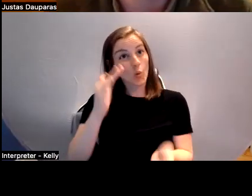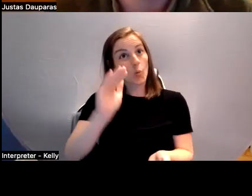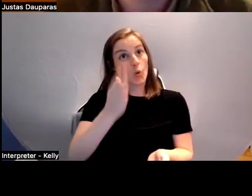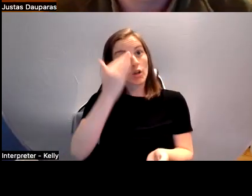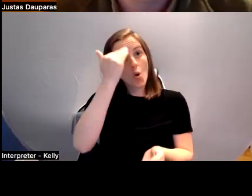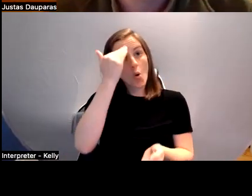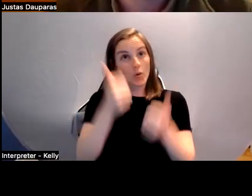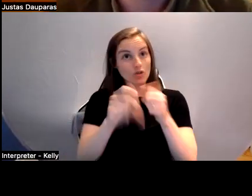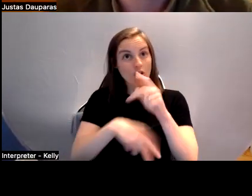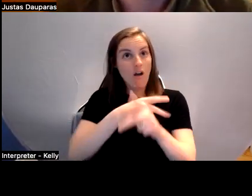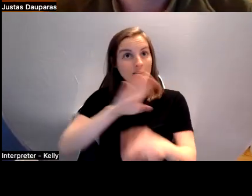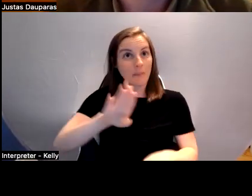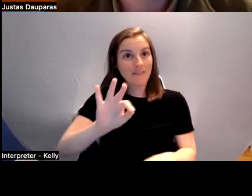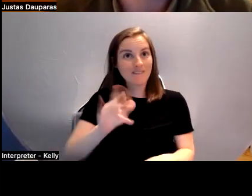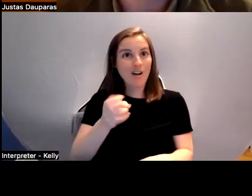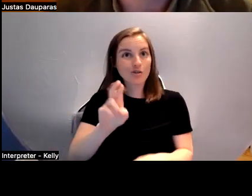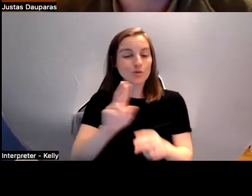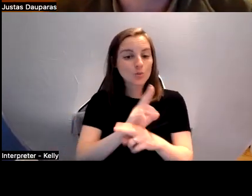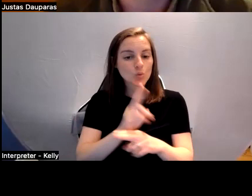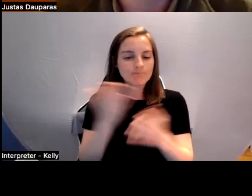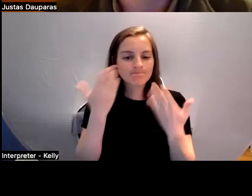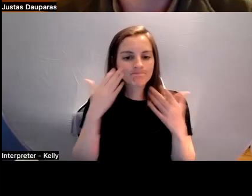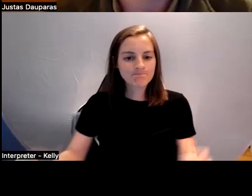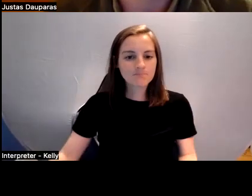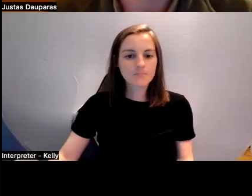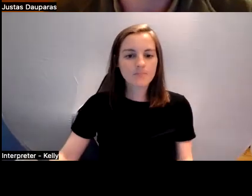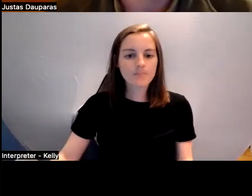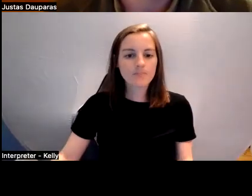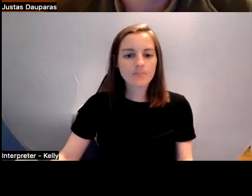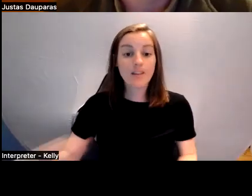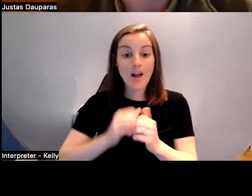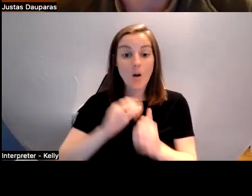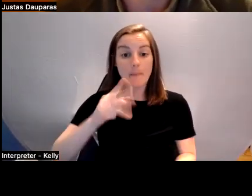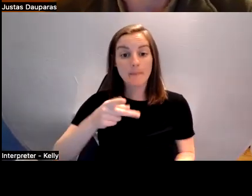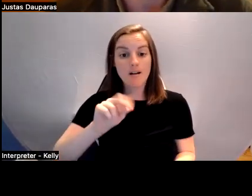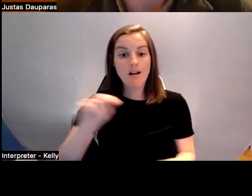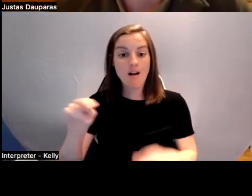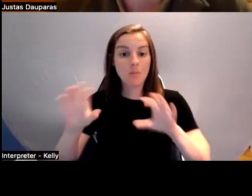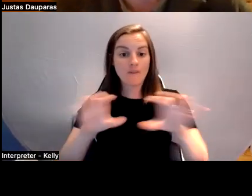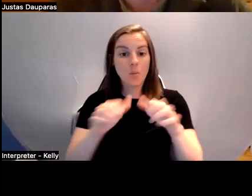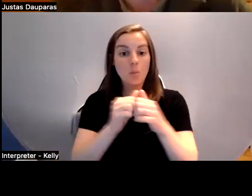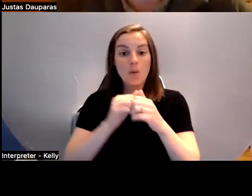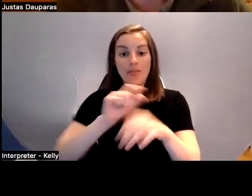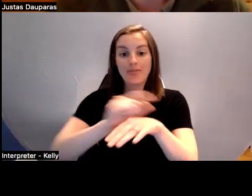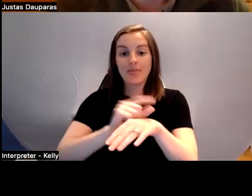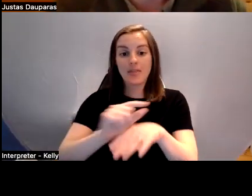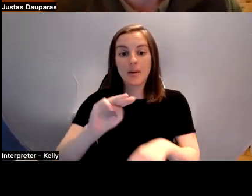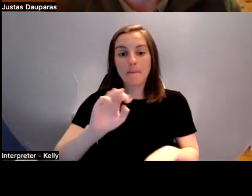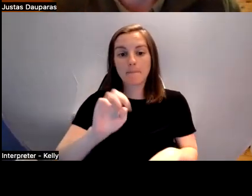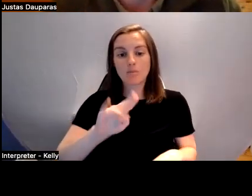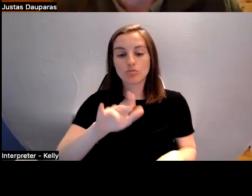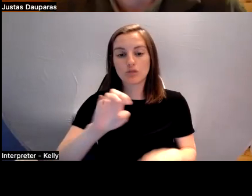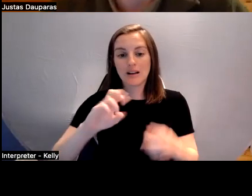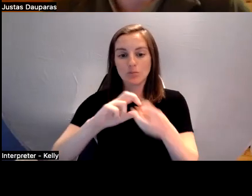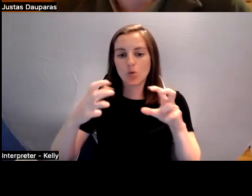use. How is MPNN performing with membrane proteins? I haven't tested that exactly, haven't looked